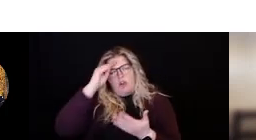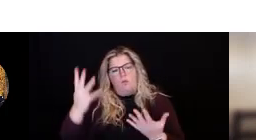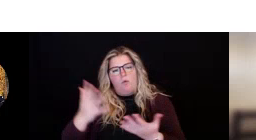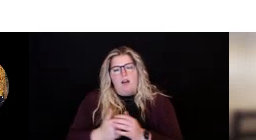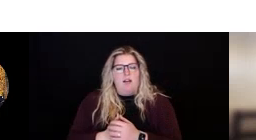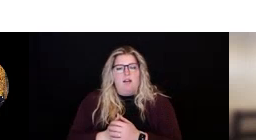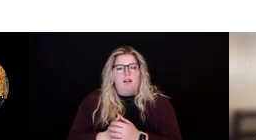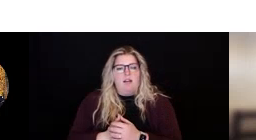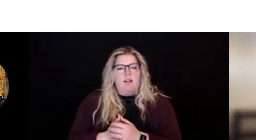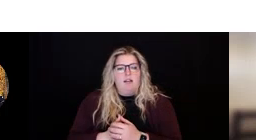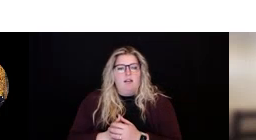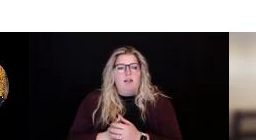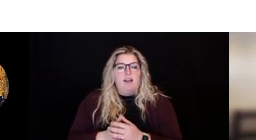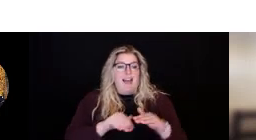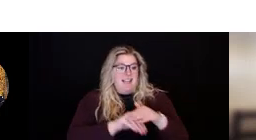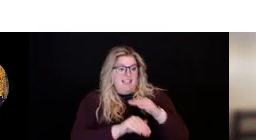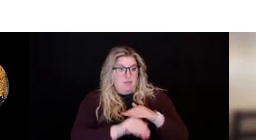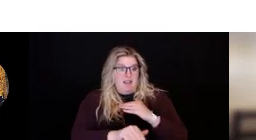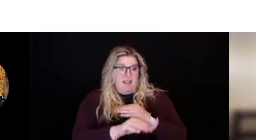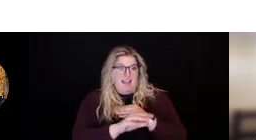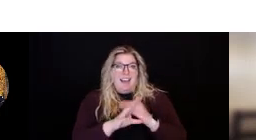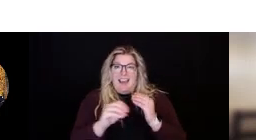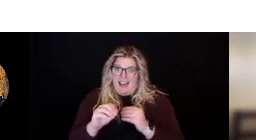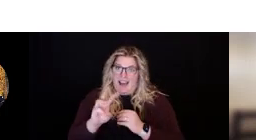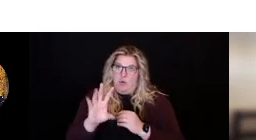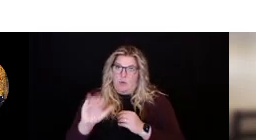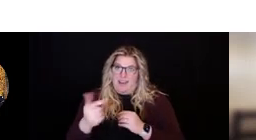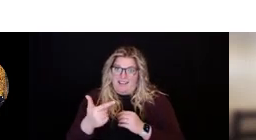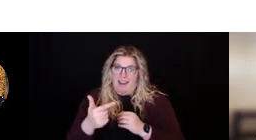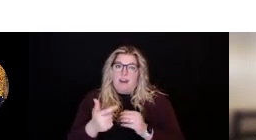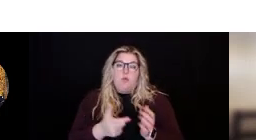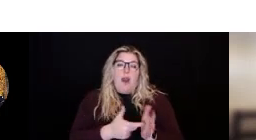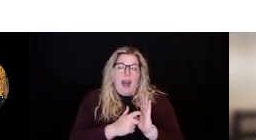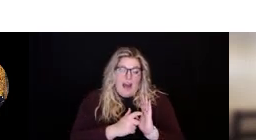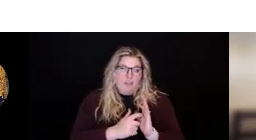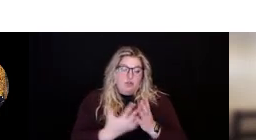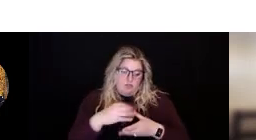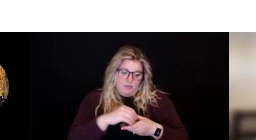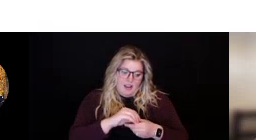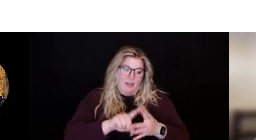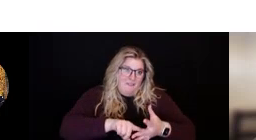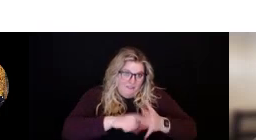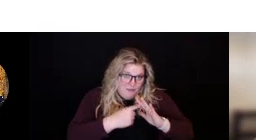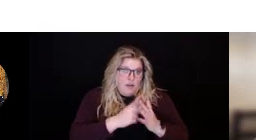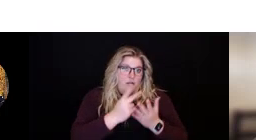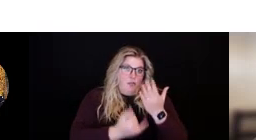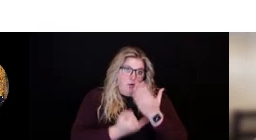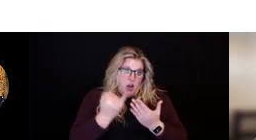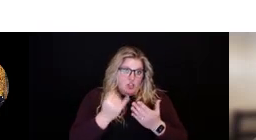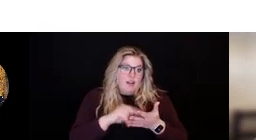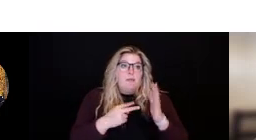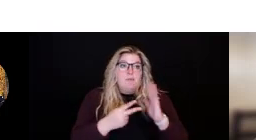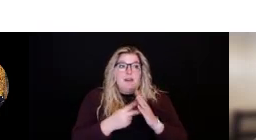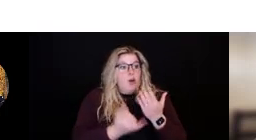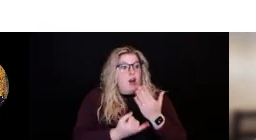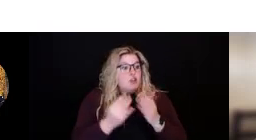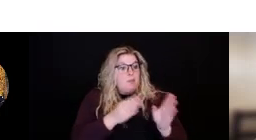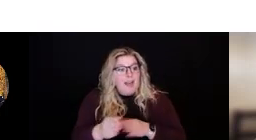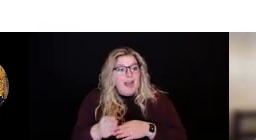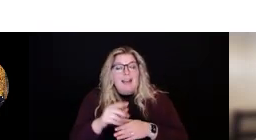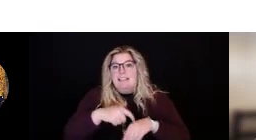consider accessibility and specifically WCAG conformance from the start of every project, including project planning,